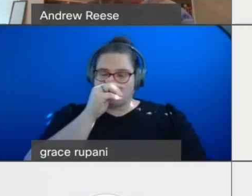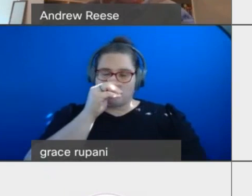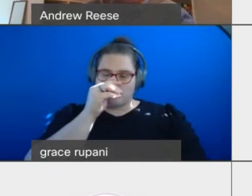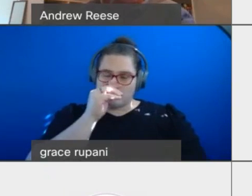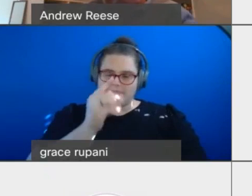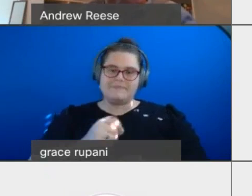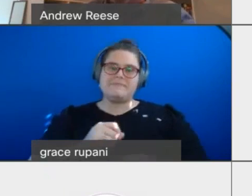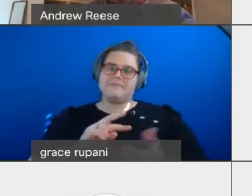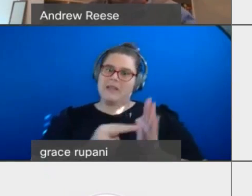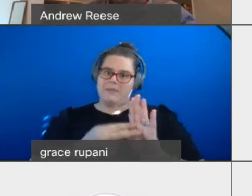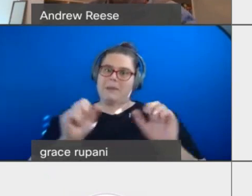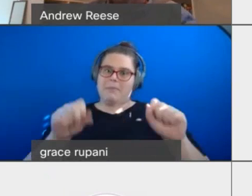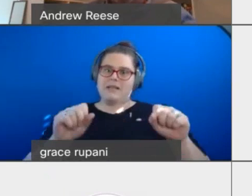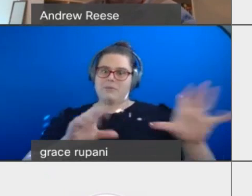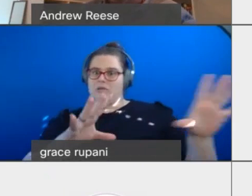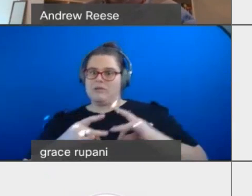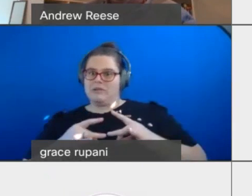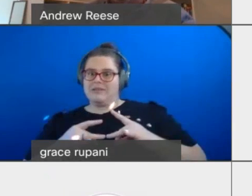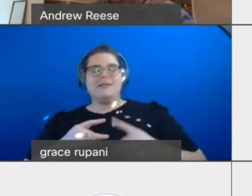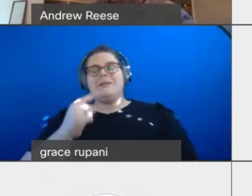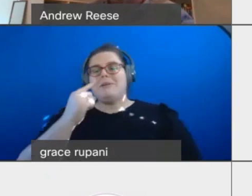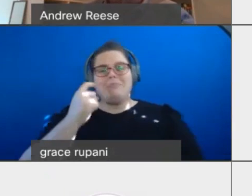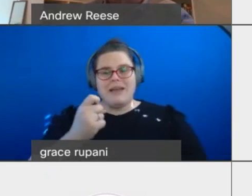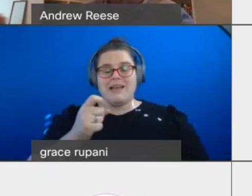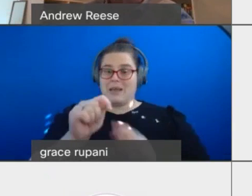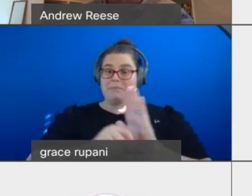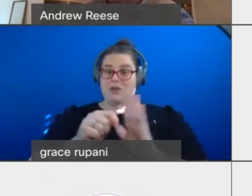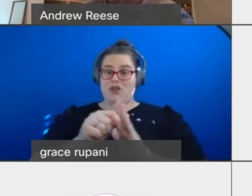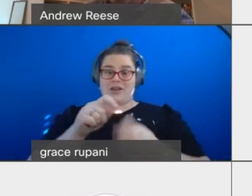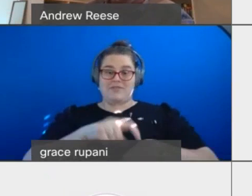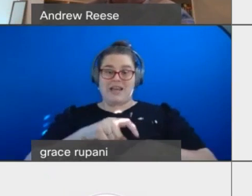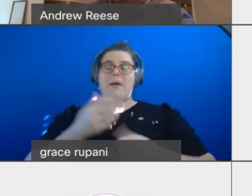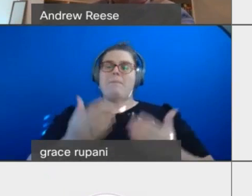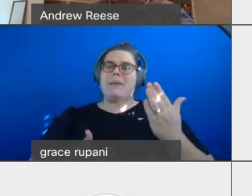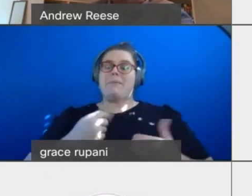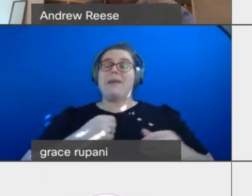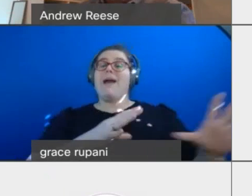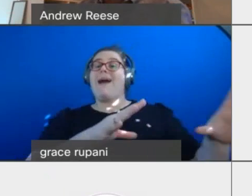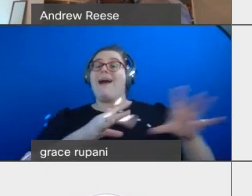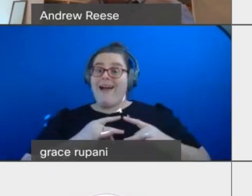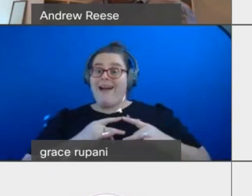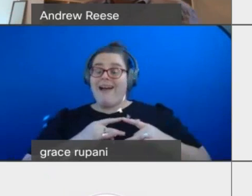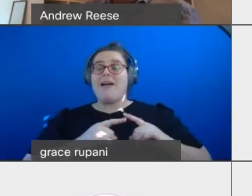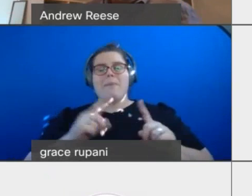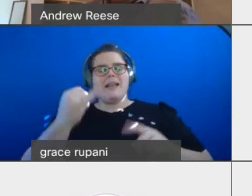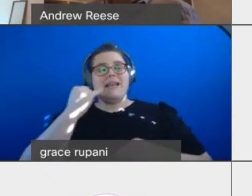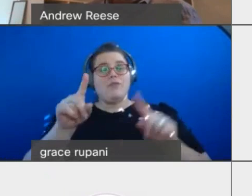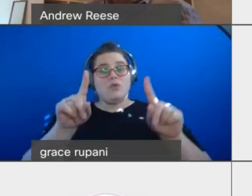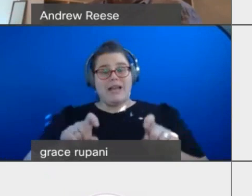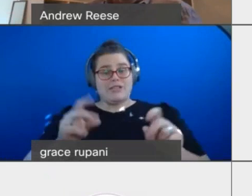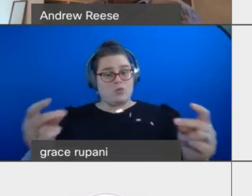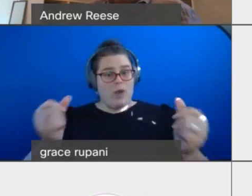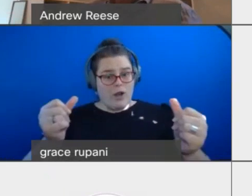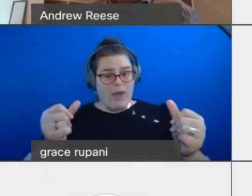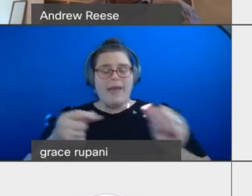is that period of time that you may still test negative, but you may have contracted it. And so, testing